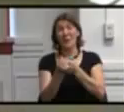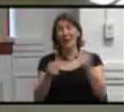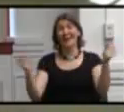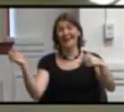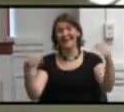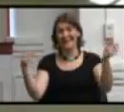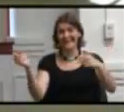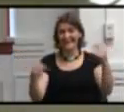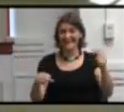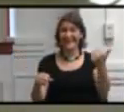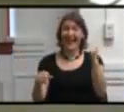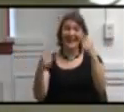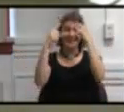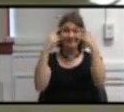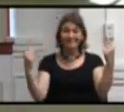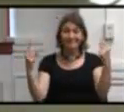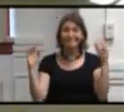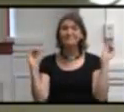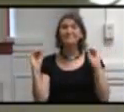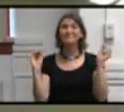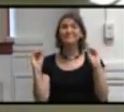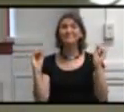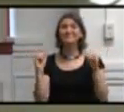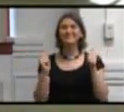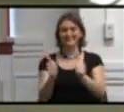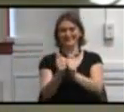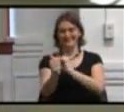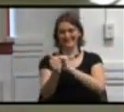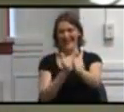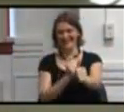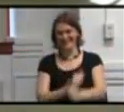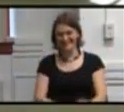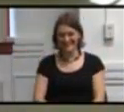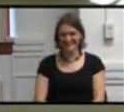aye. Aye. Aye. Anybody opposed or abstaining? That carries